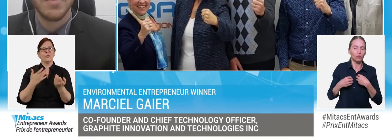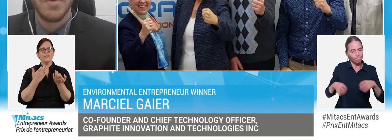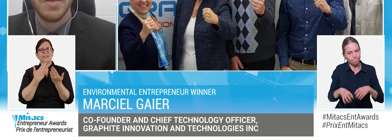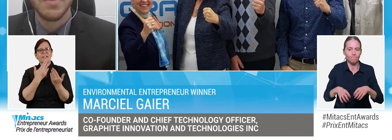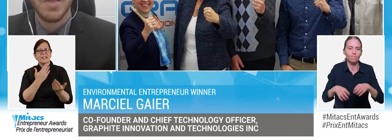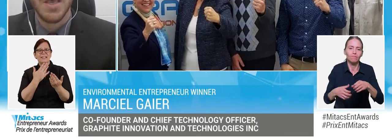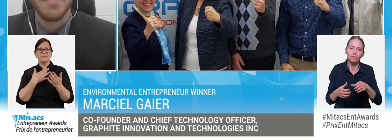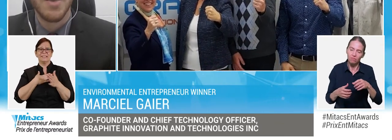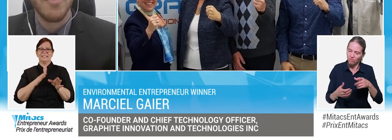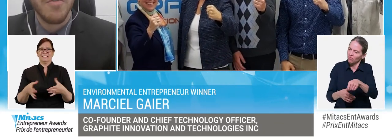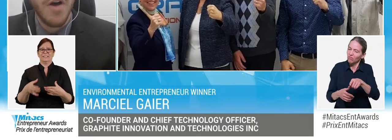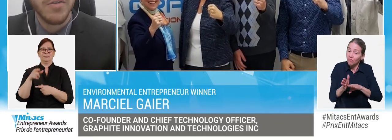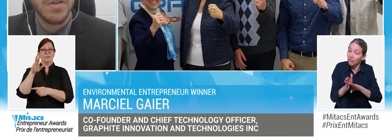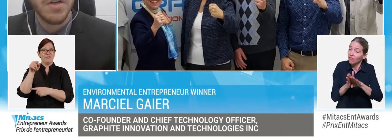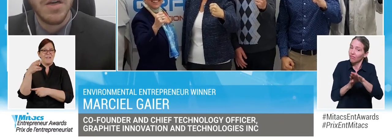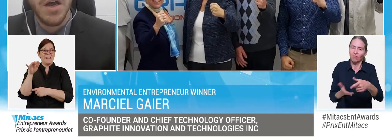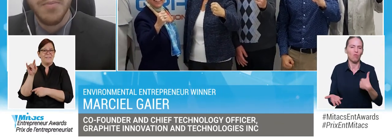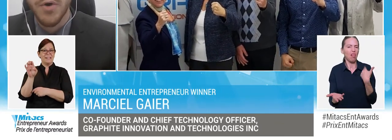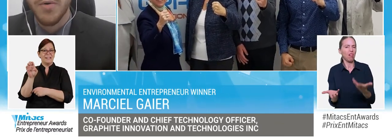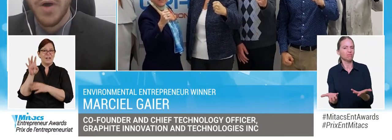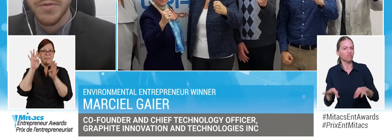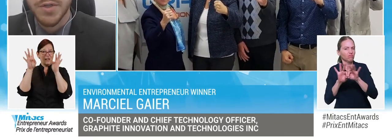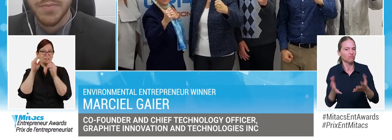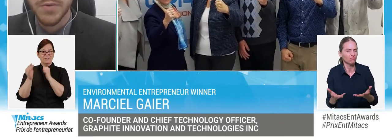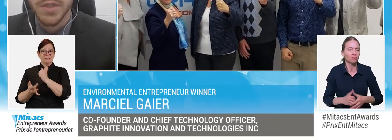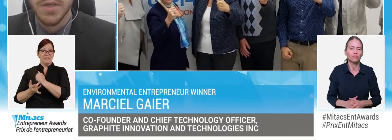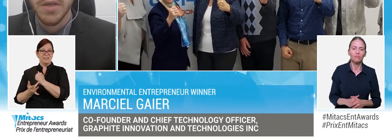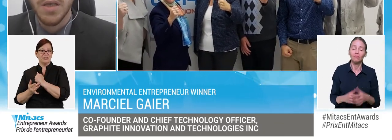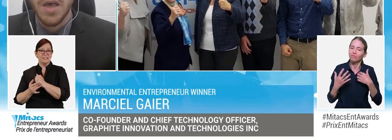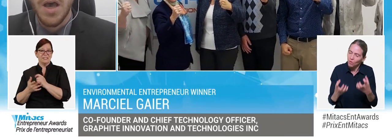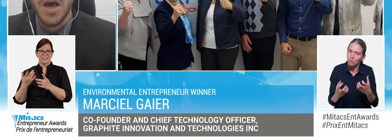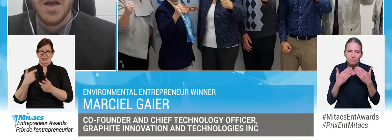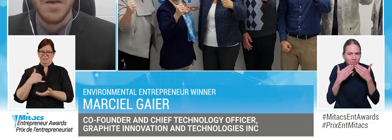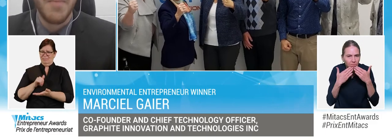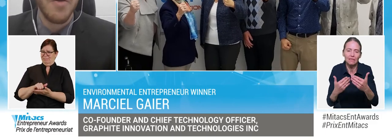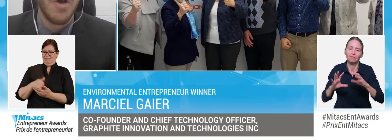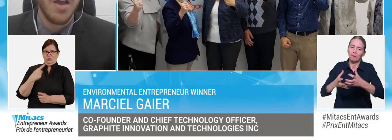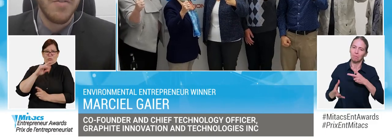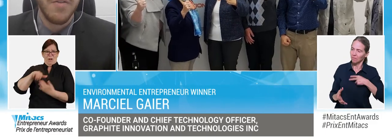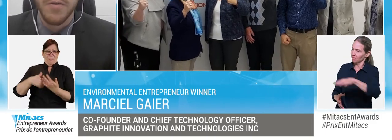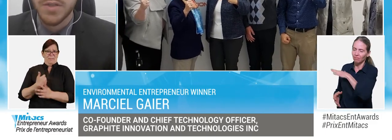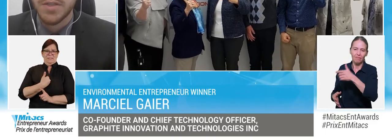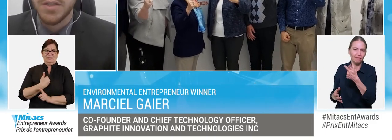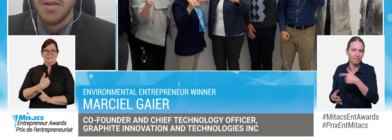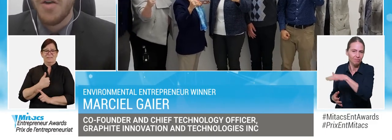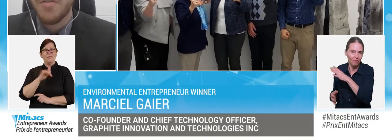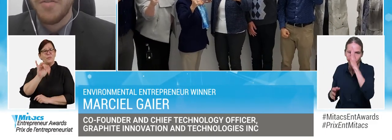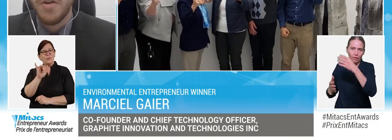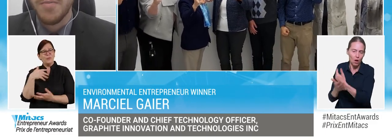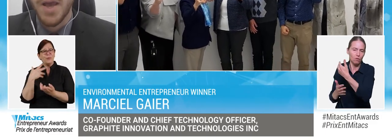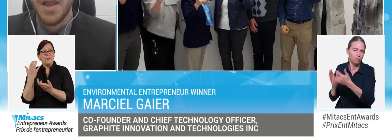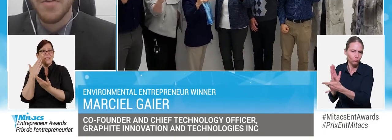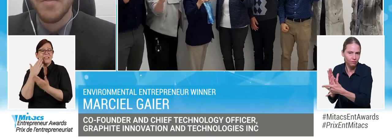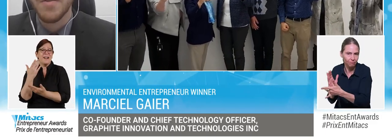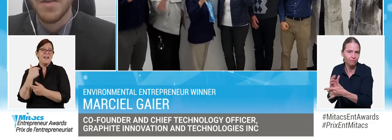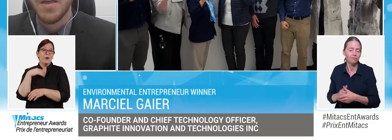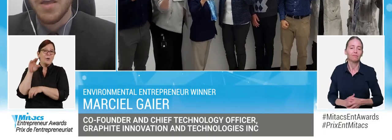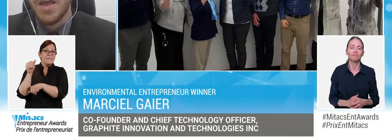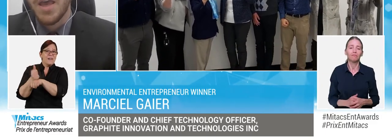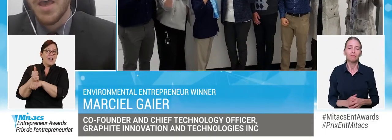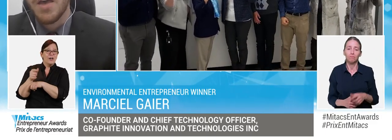I also would like to thank my co-founder, Mo Algermosi, my wife, which is the love of my